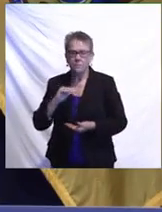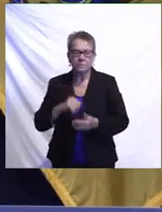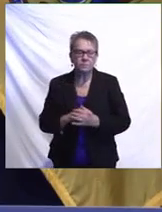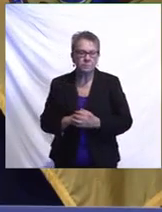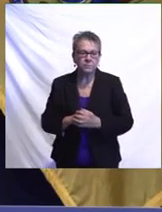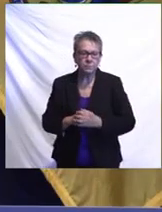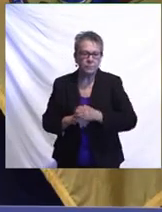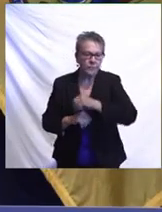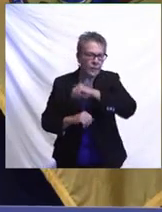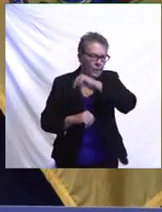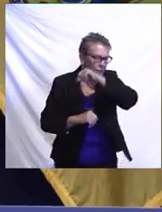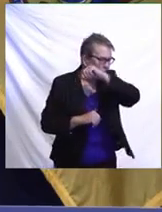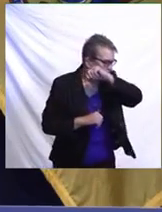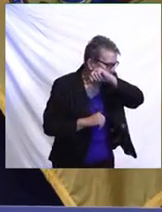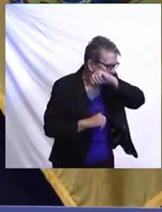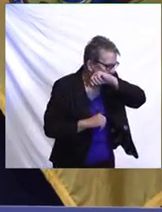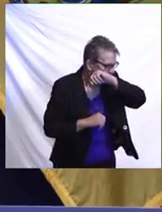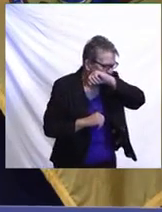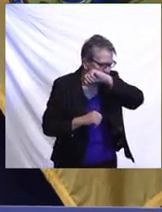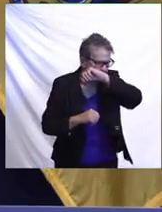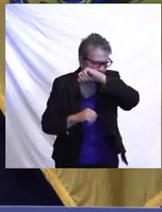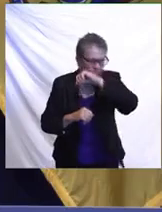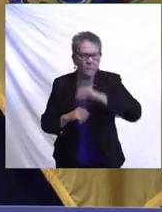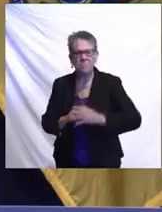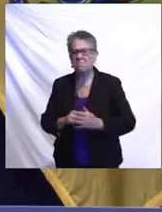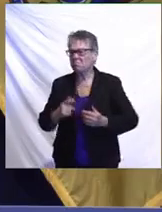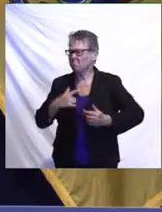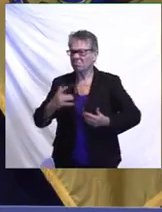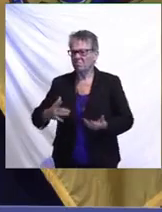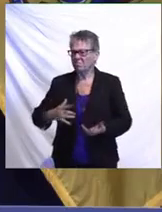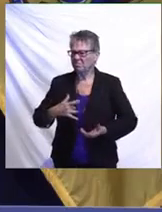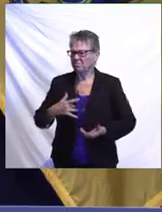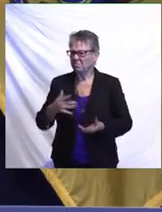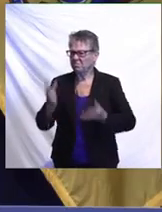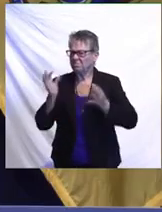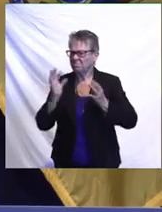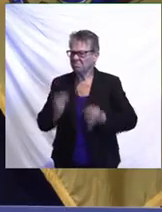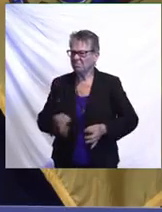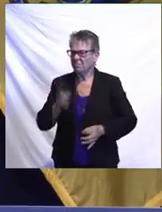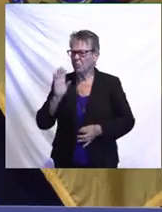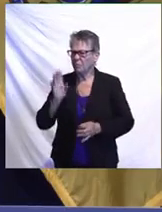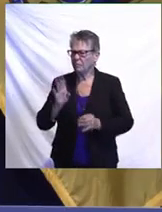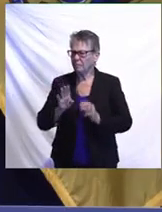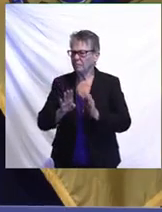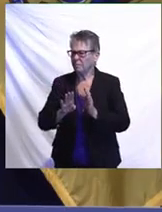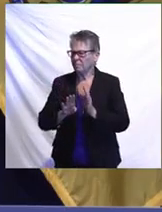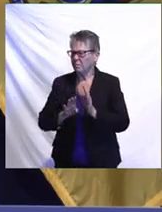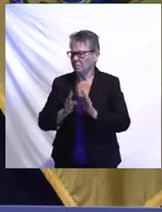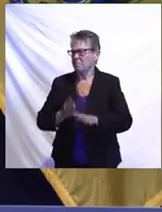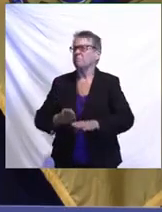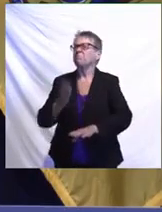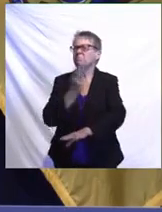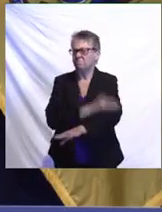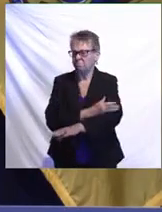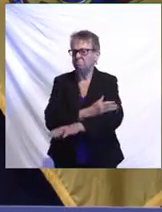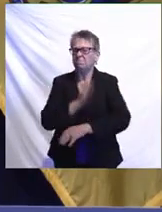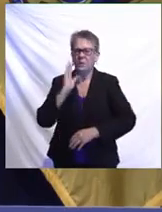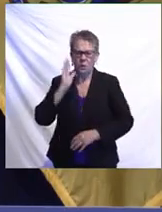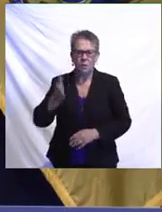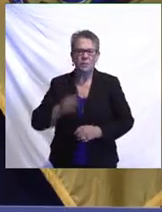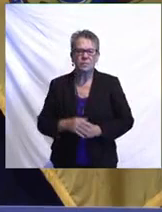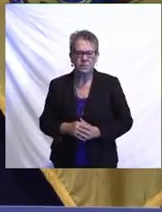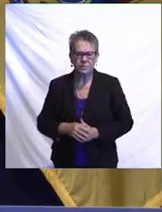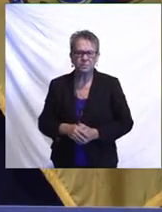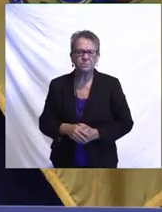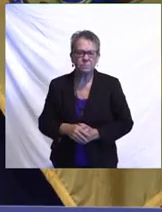that our economy is going to get fully back on its feet. Good to have you, Ryan. Alex, good afternoon. Alex, this is not your